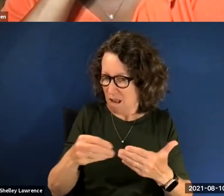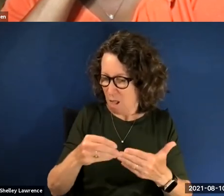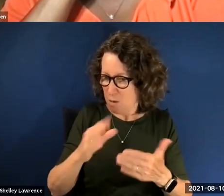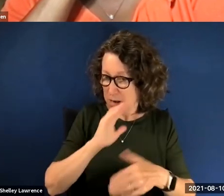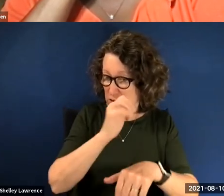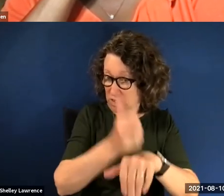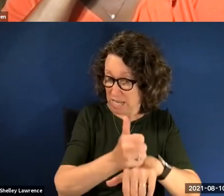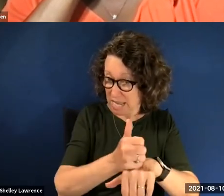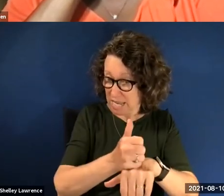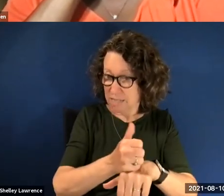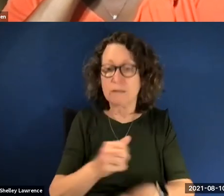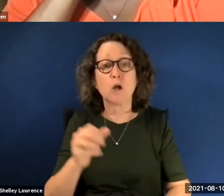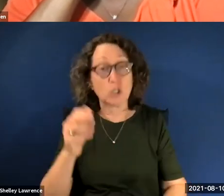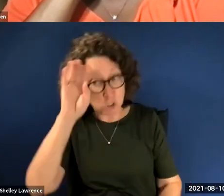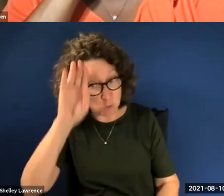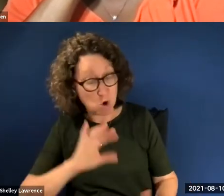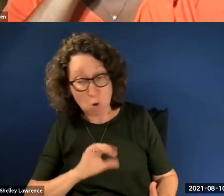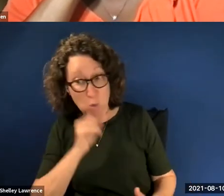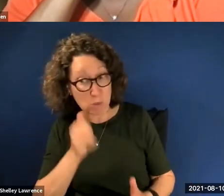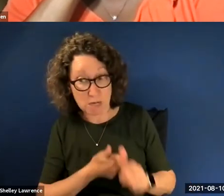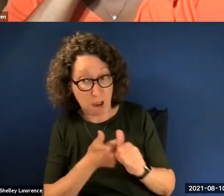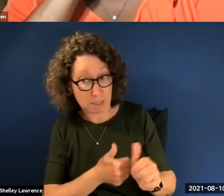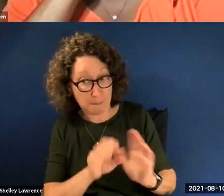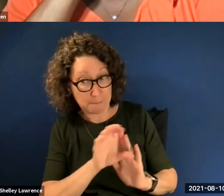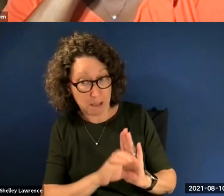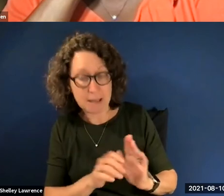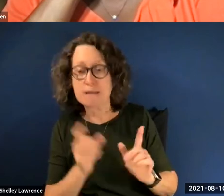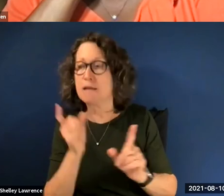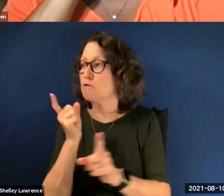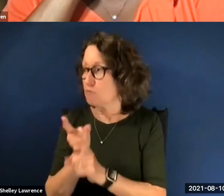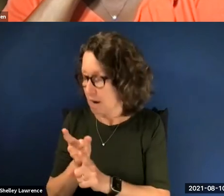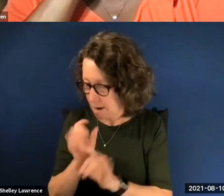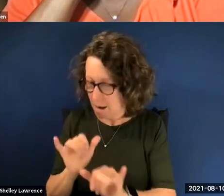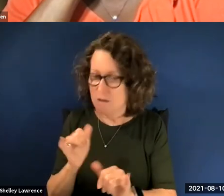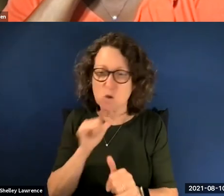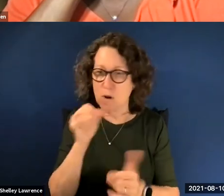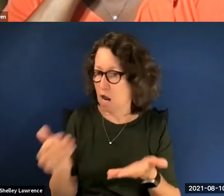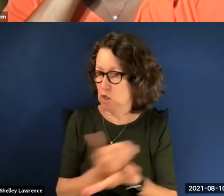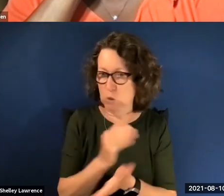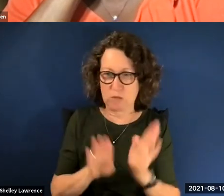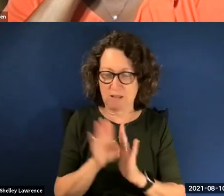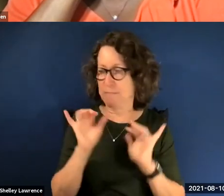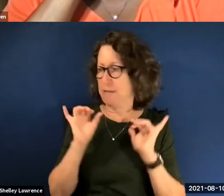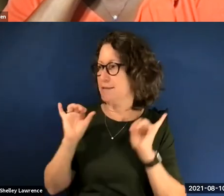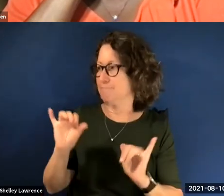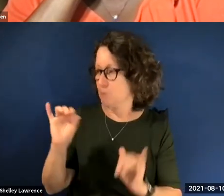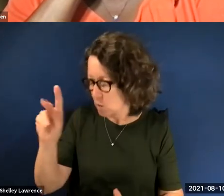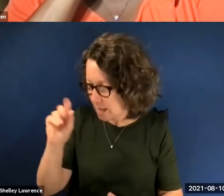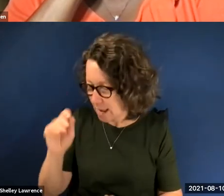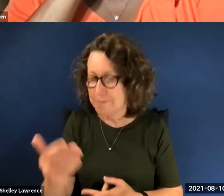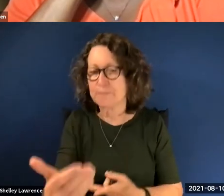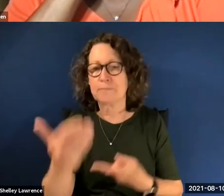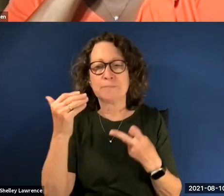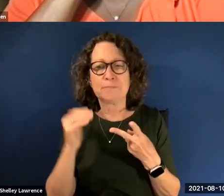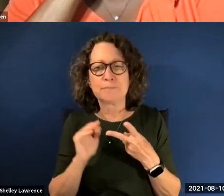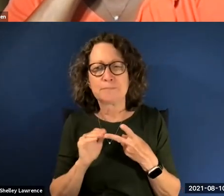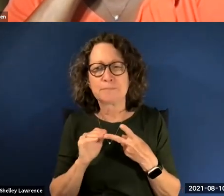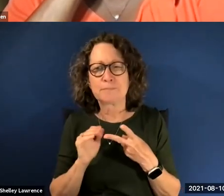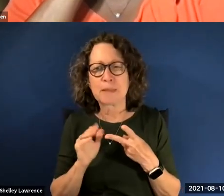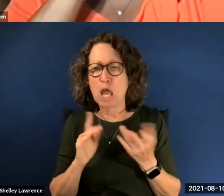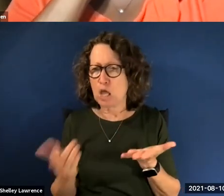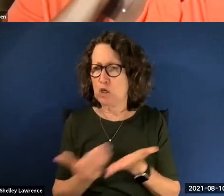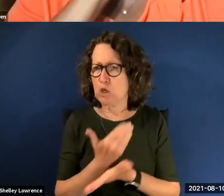set? Or is this, so we did know that already. Okay, so this is not a new development. Okay. And this